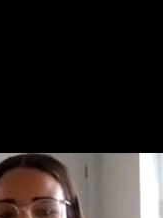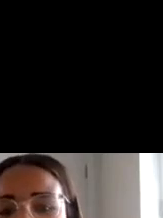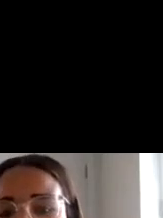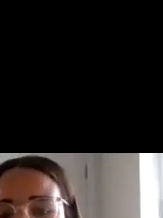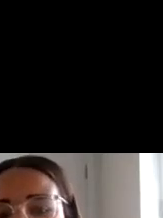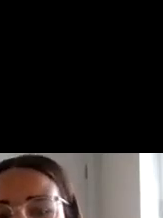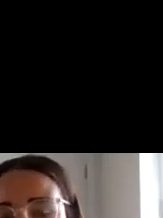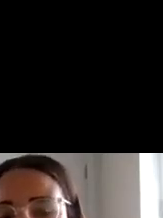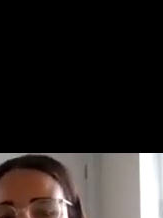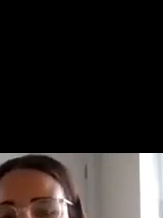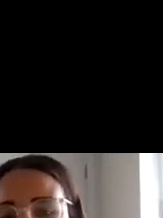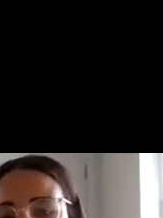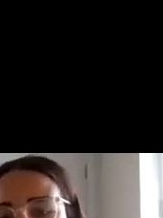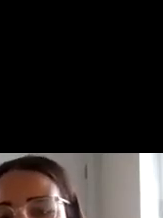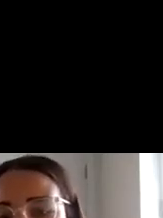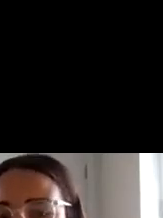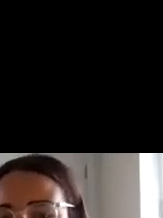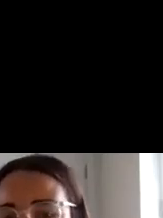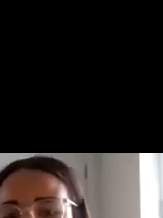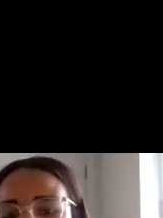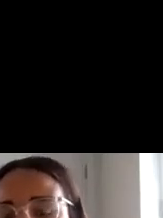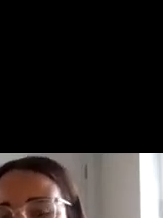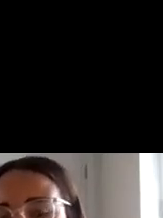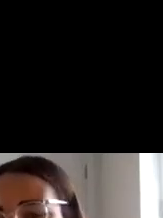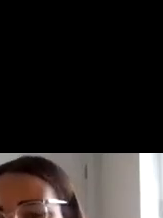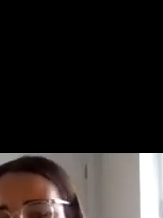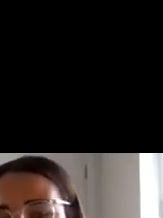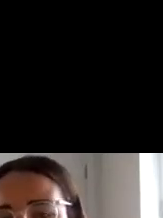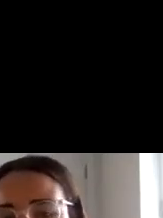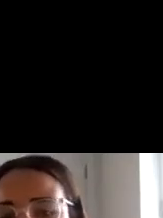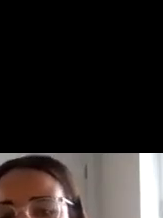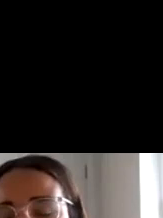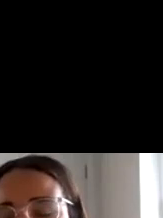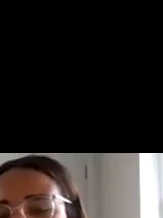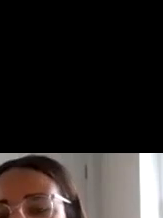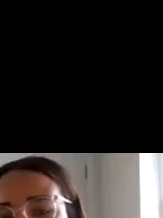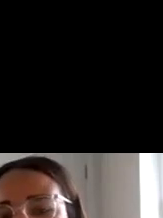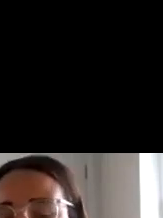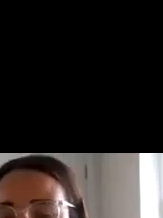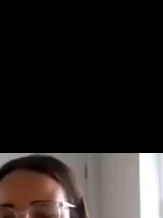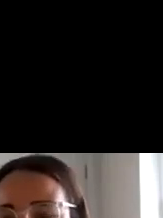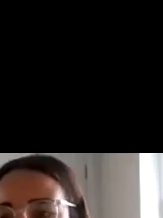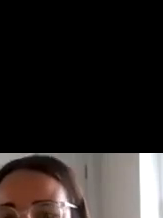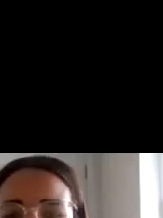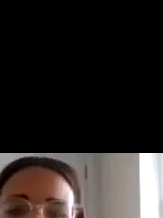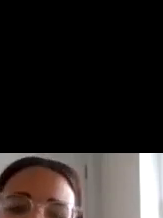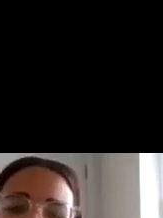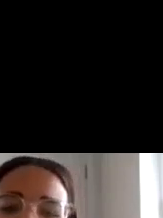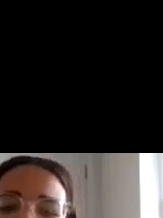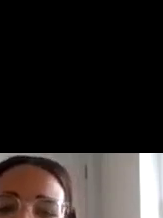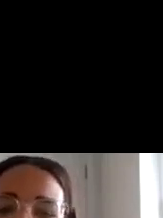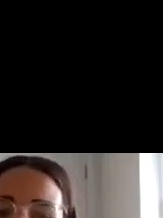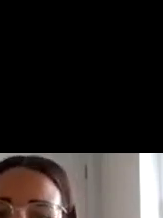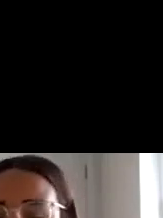and language therapist who loves play-based therapy and making therapy and learning of language fun through